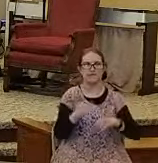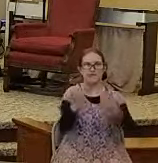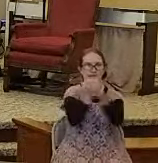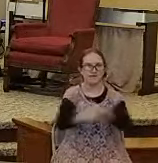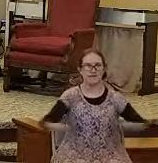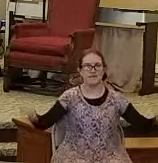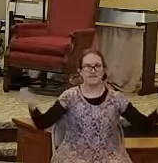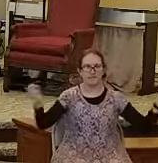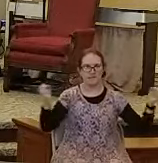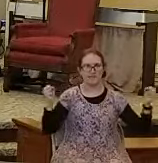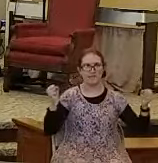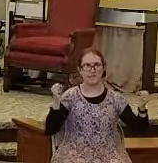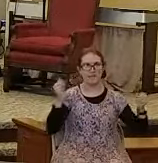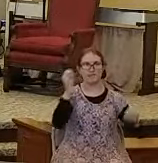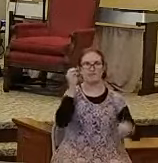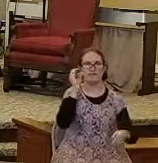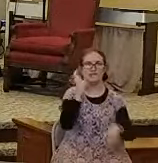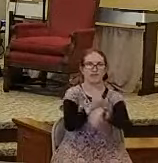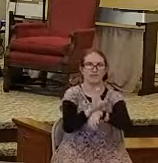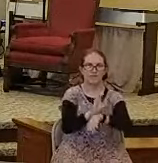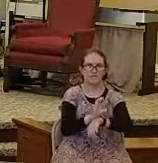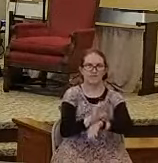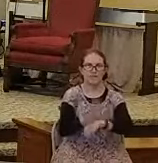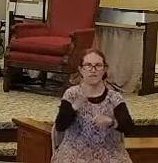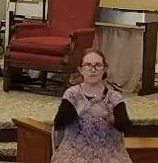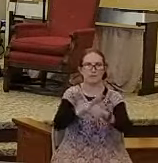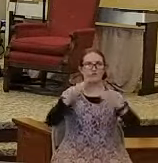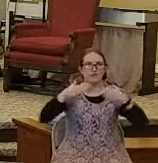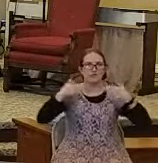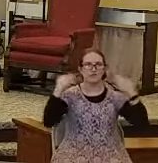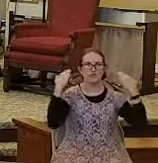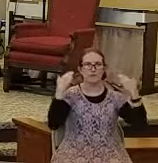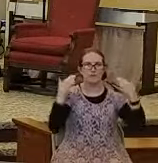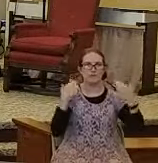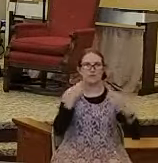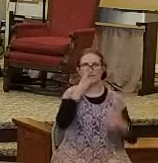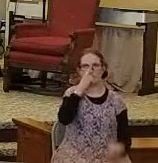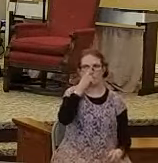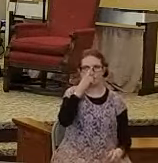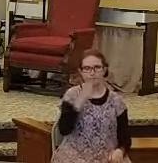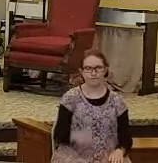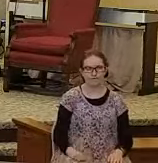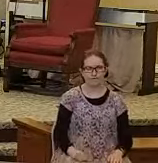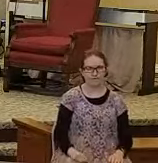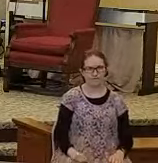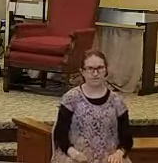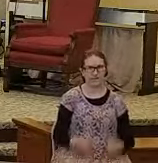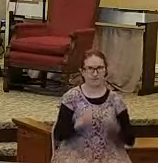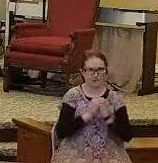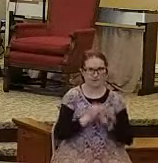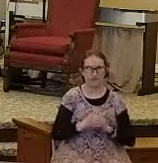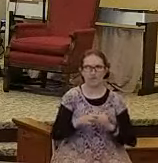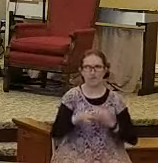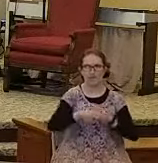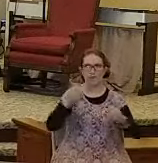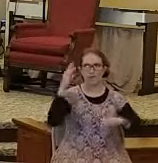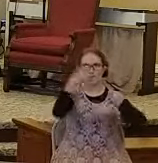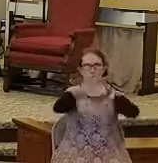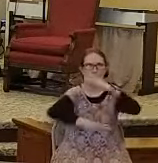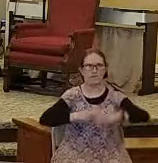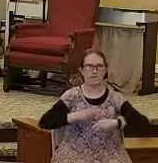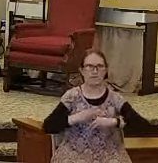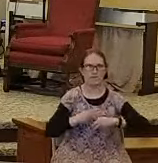safety. Amen. In his house, amen, there's fullness of joy. Hallelujah, Jesus. Amen. Out there in the world,